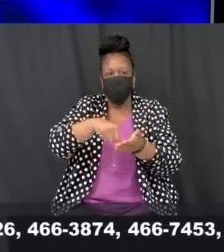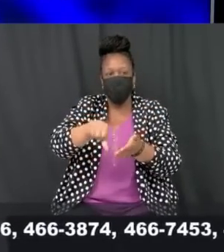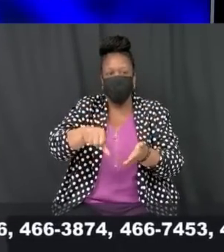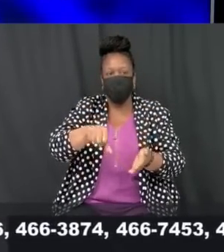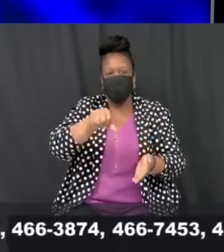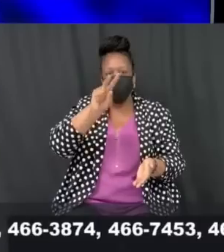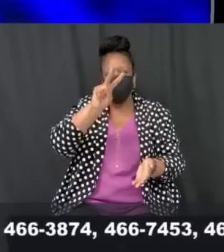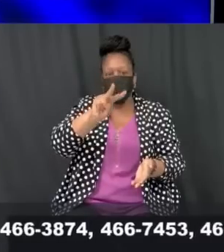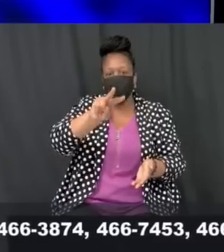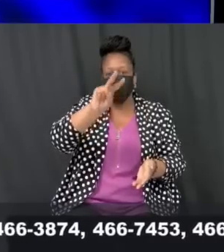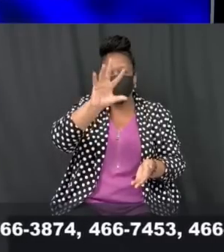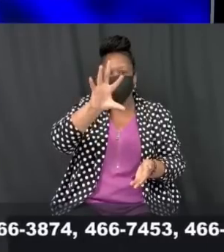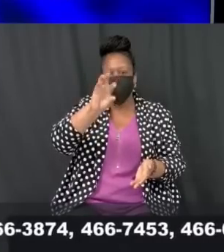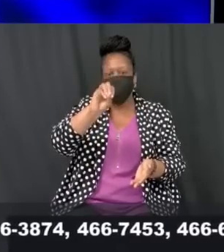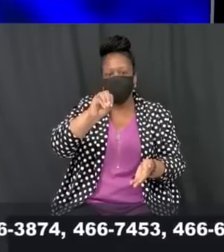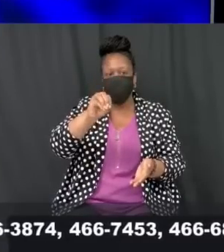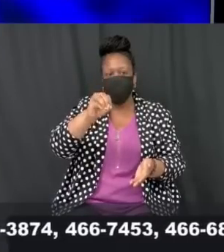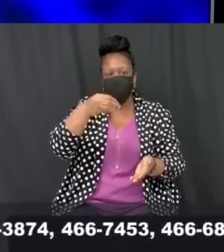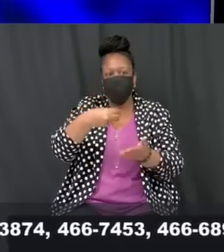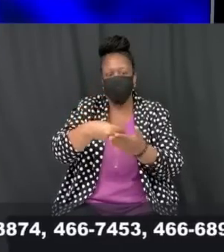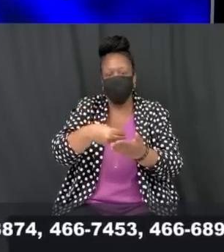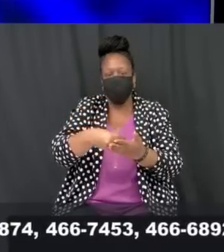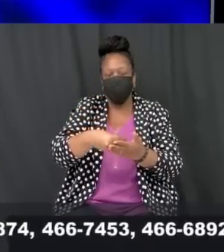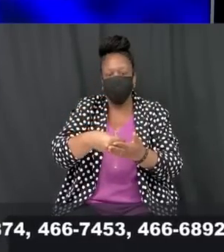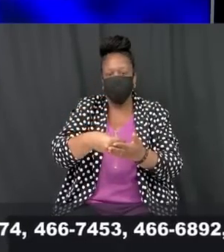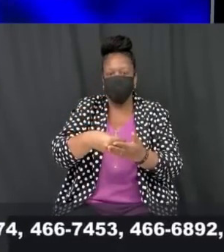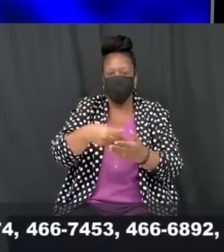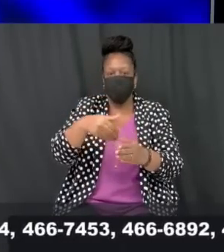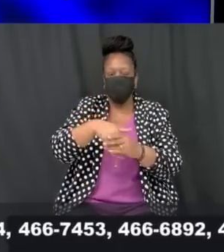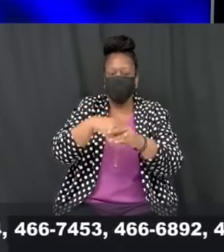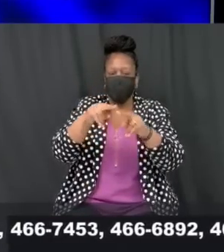said home quarantine is free?